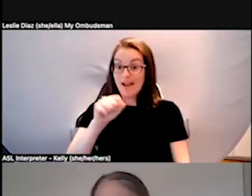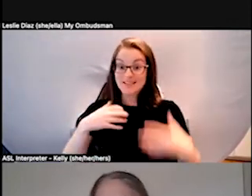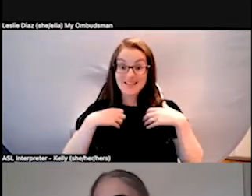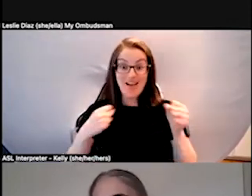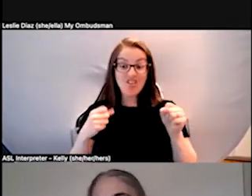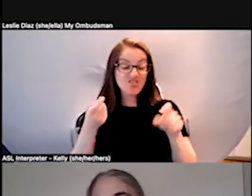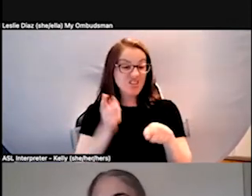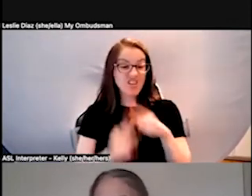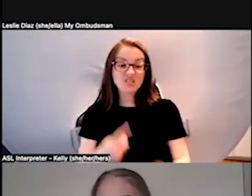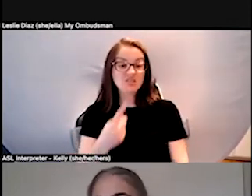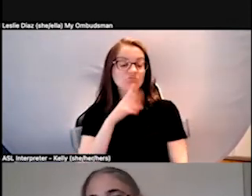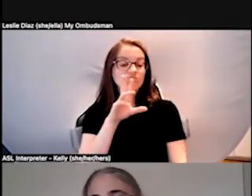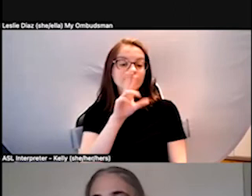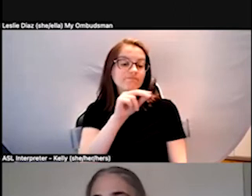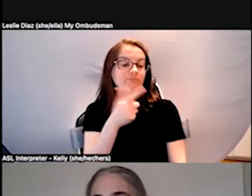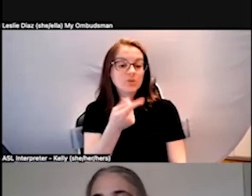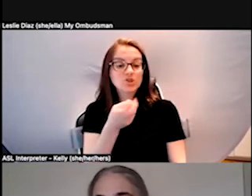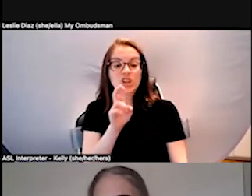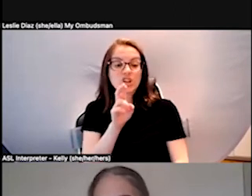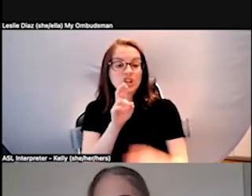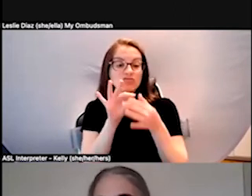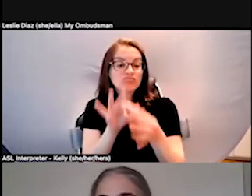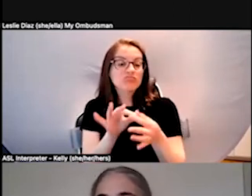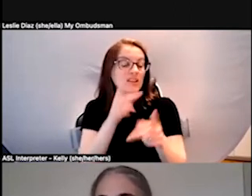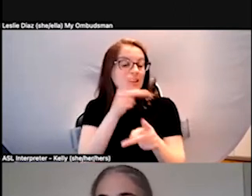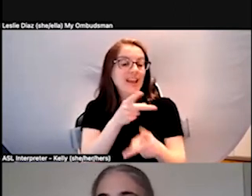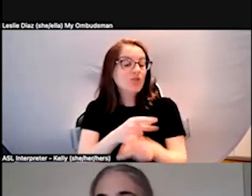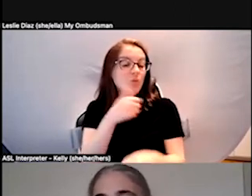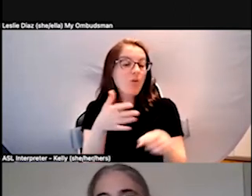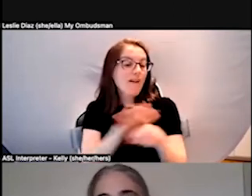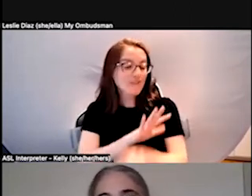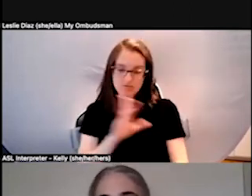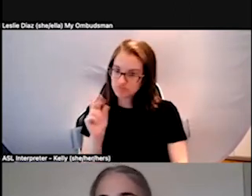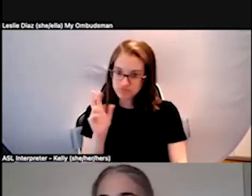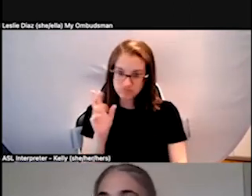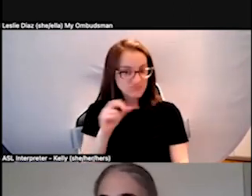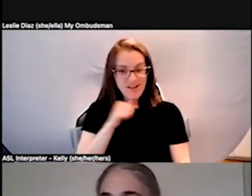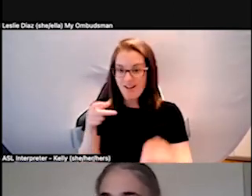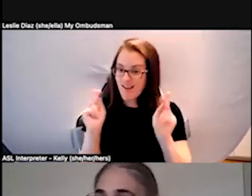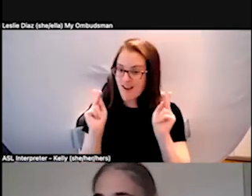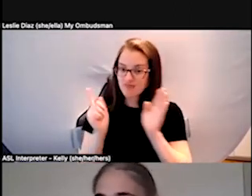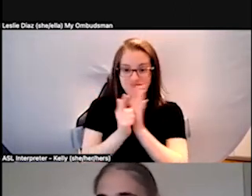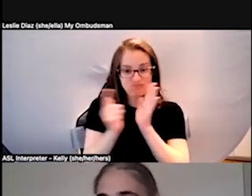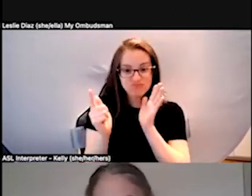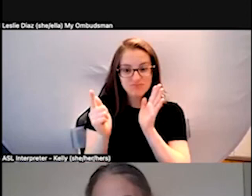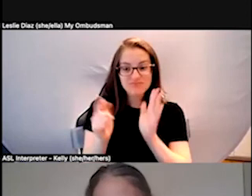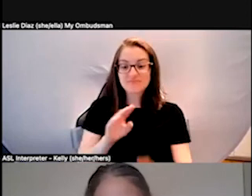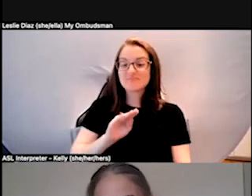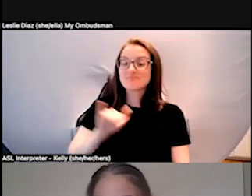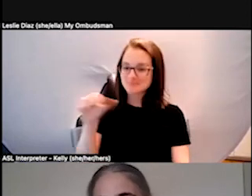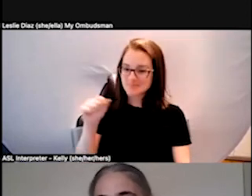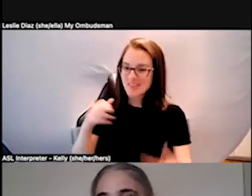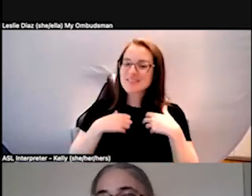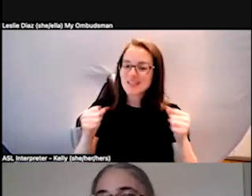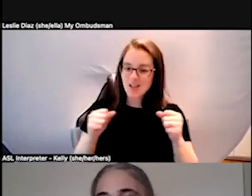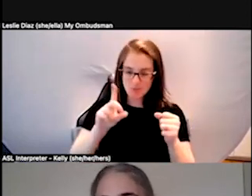cover gender-affirming medical care. As we talked about in the previous panel, Mass Health goes pretty far in the other direction. There are a lot of different